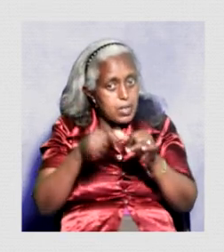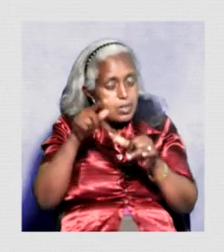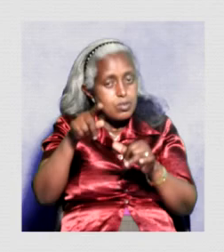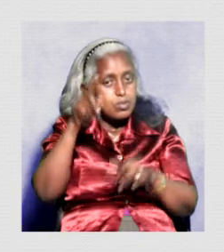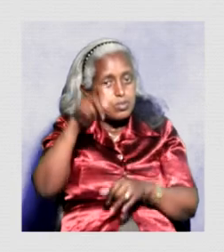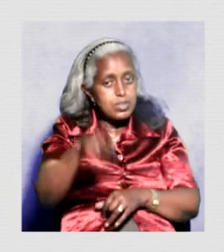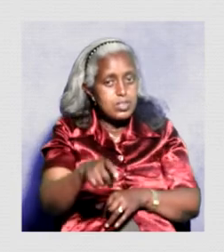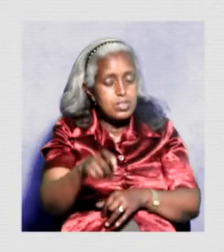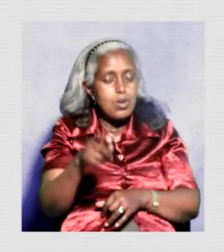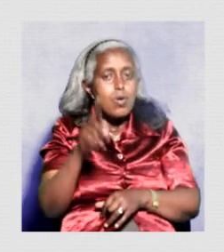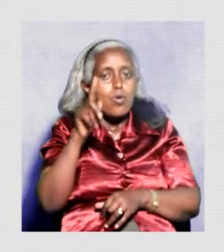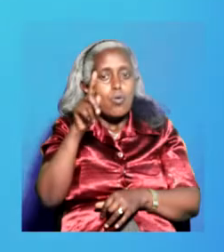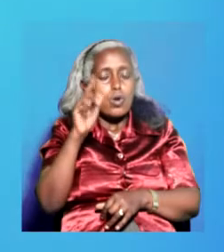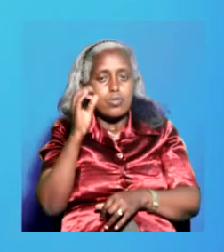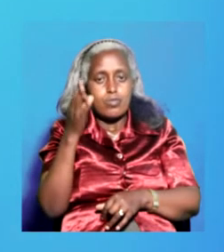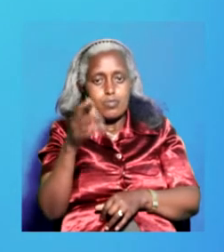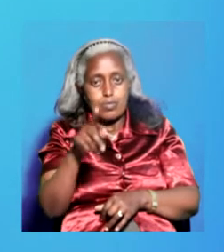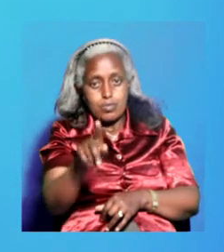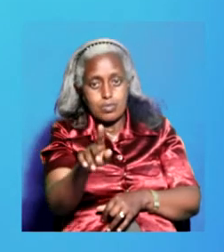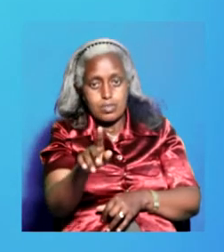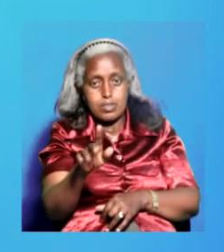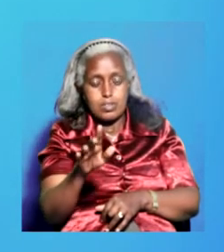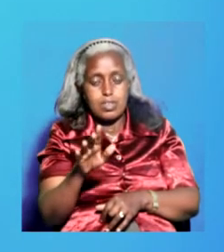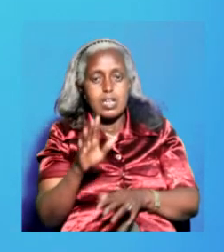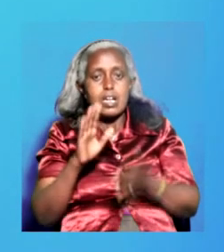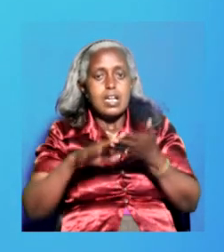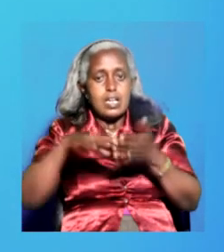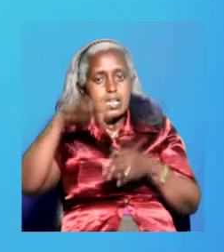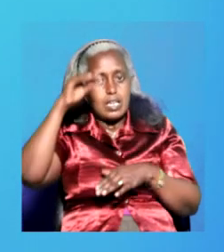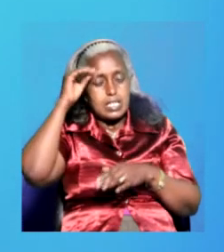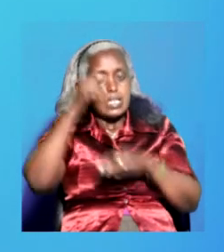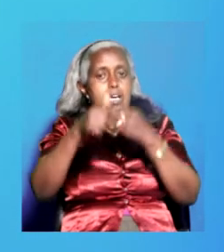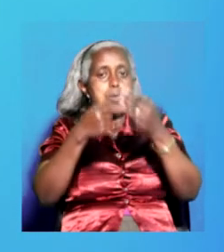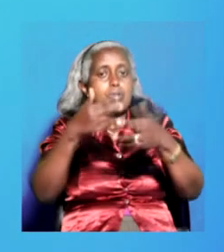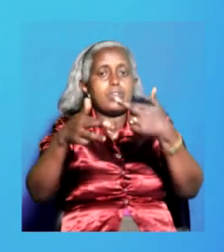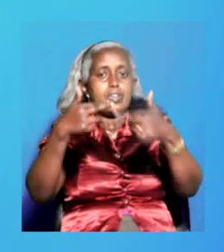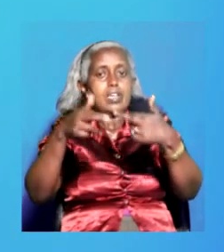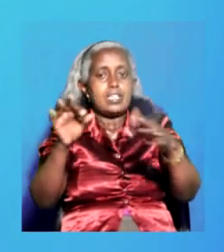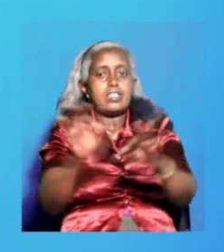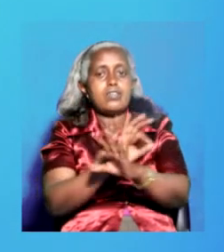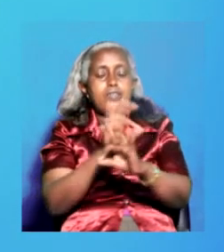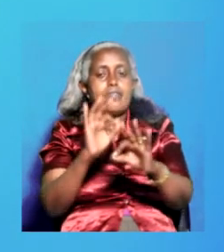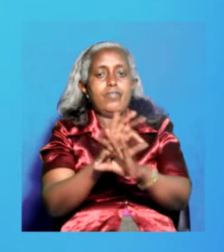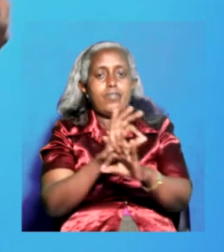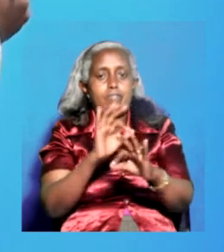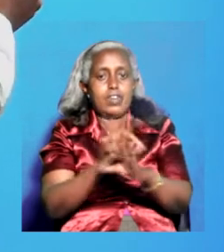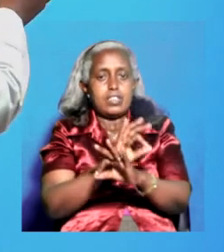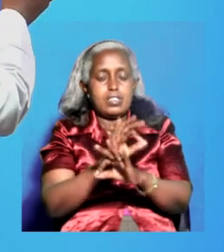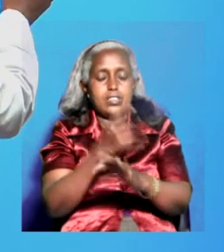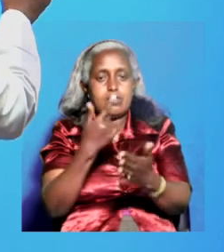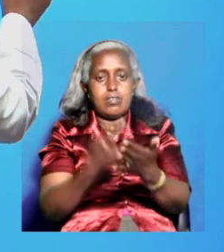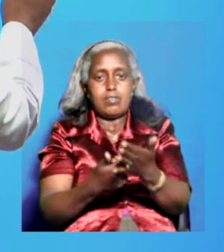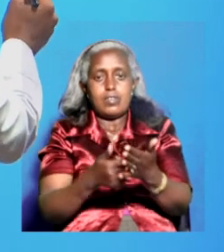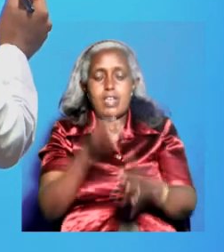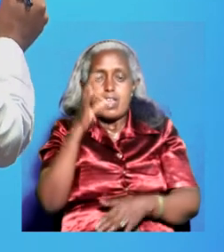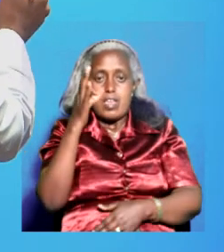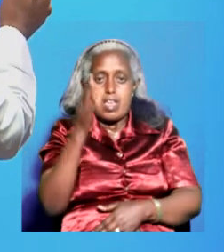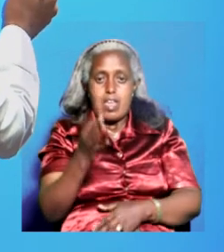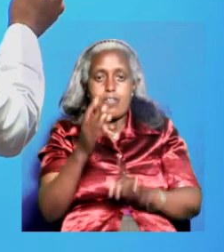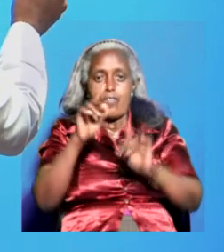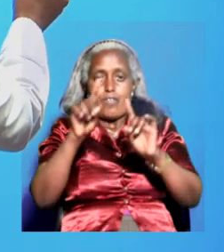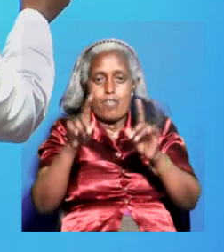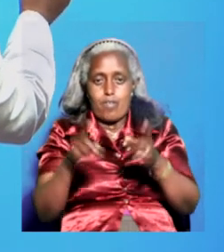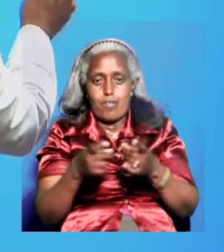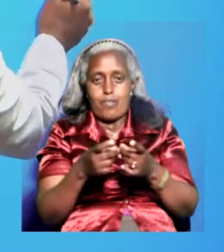unit 1 of your lesson about relation function, you have this one, f of